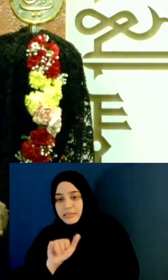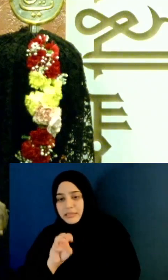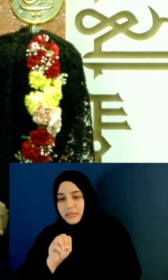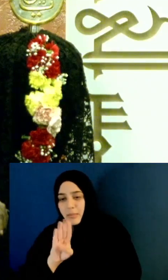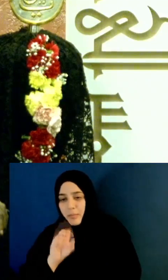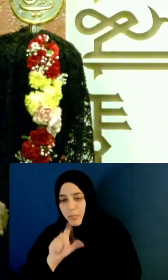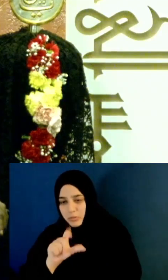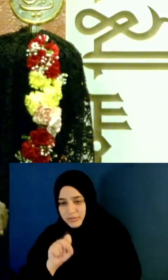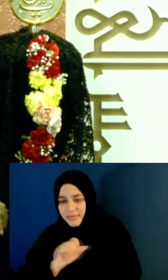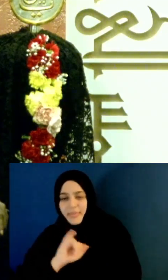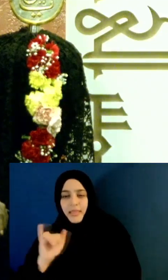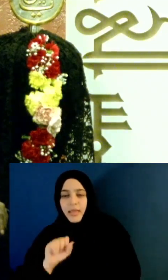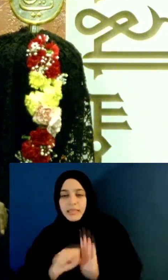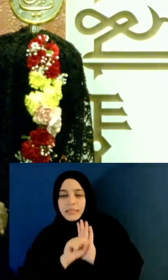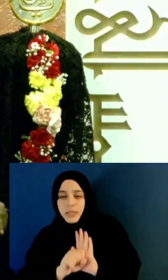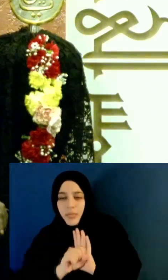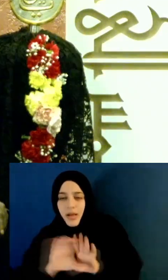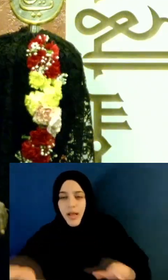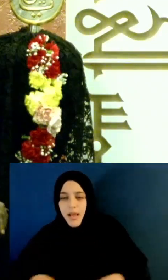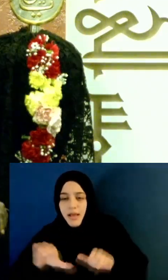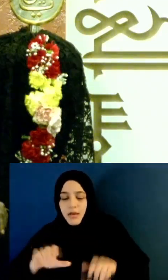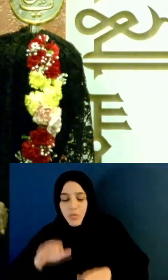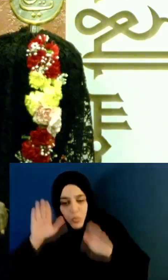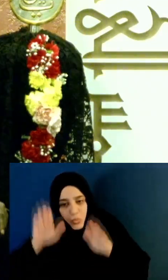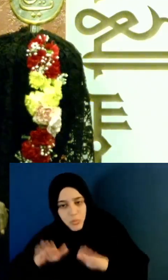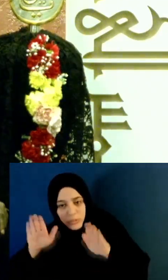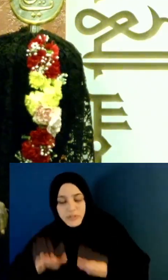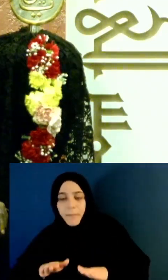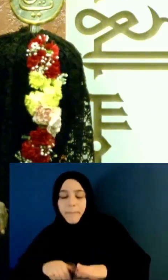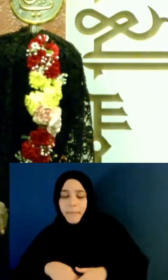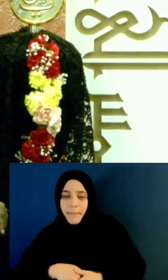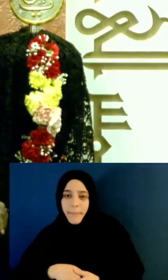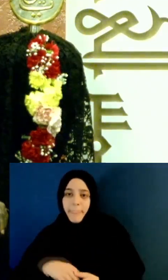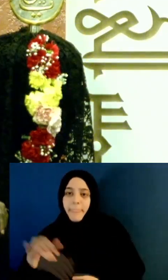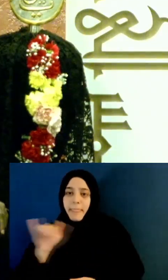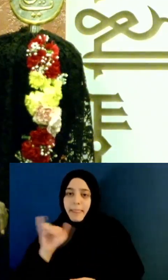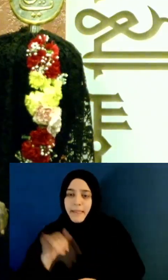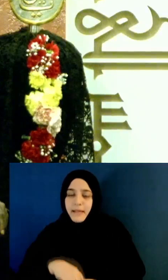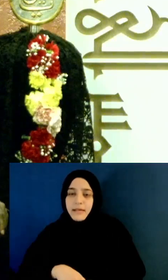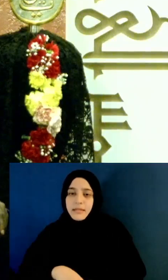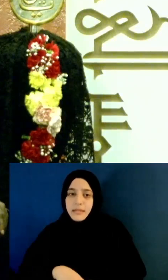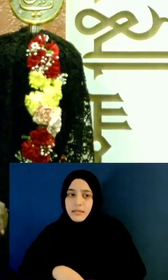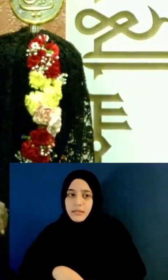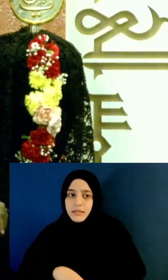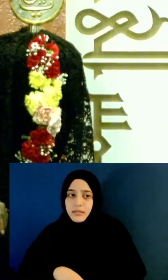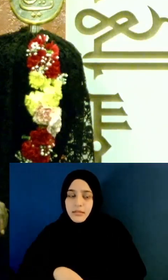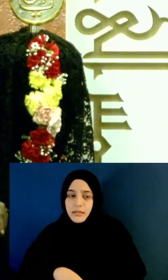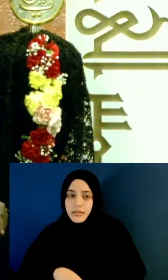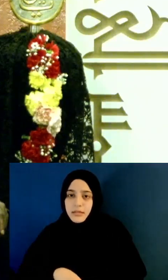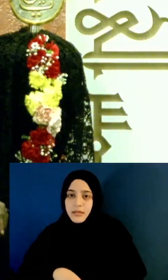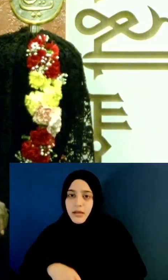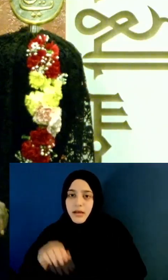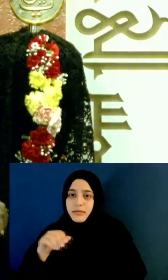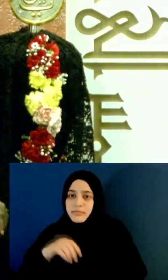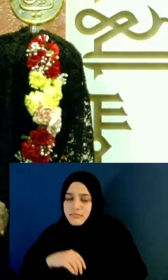Typical example of symbolic act of worship is Safa and Marwa, Arafat. These are all symbolic act of worship. But don't take them on face